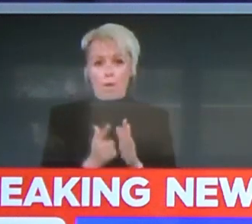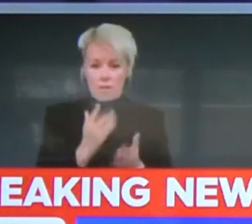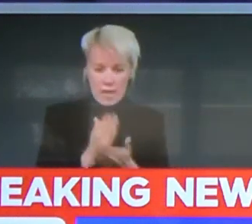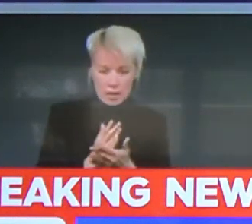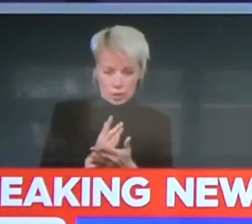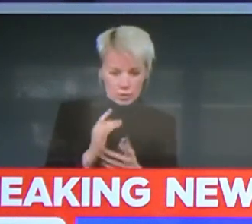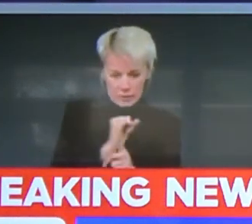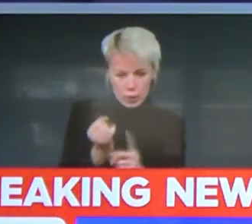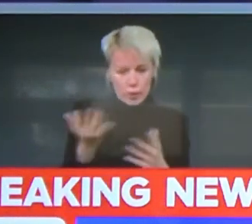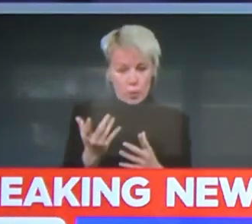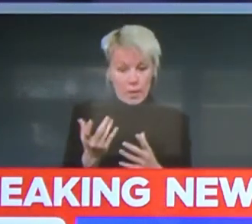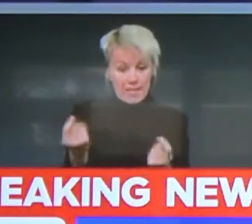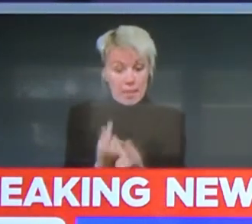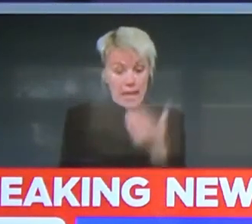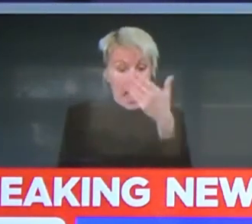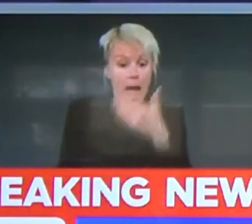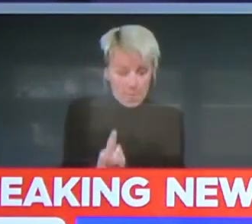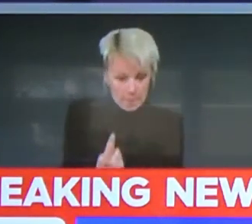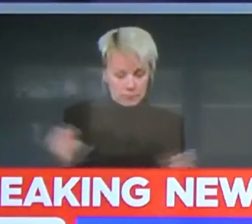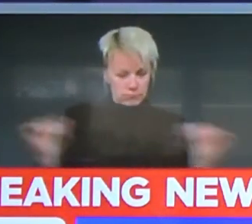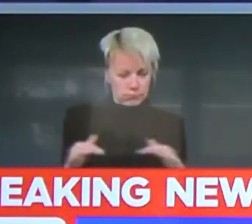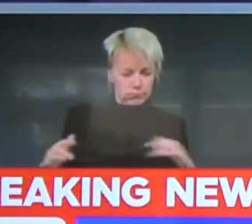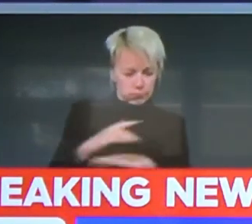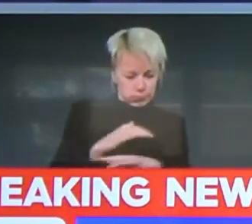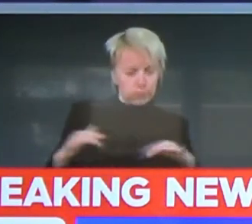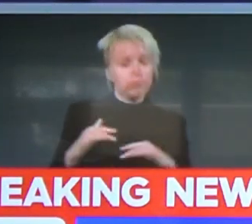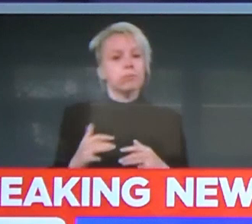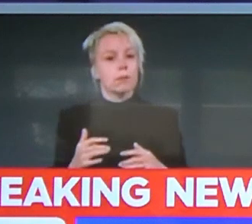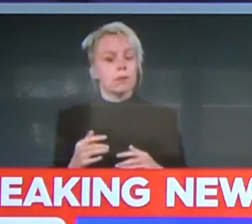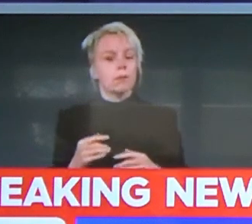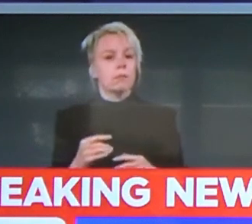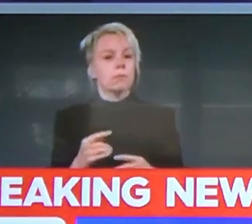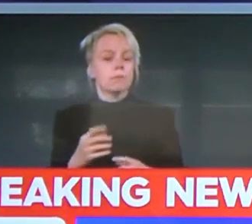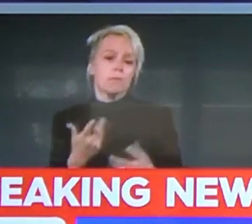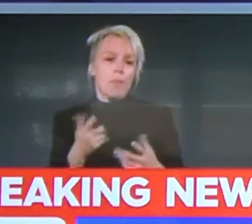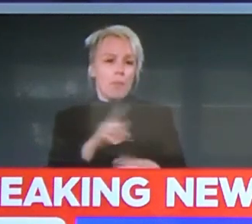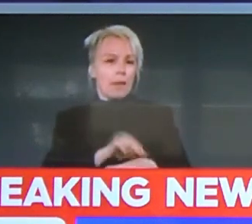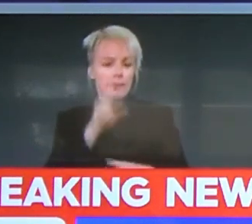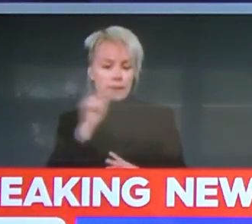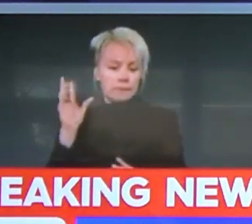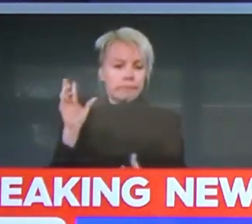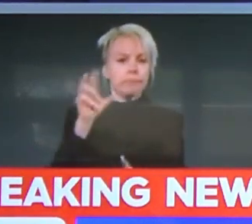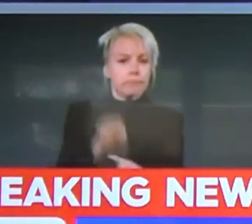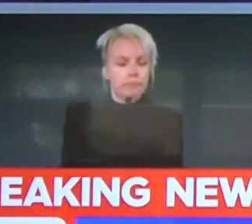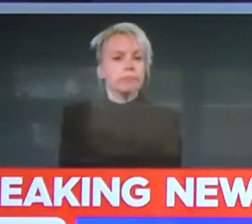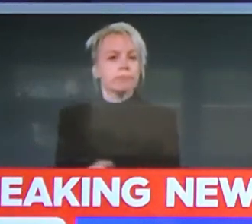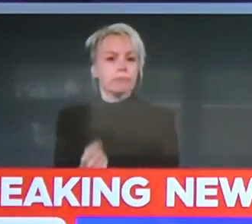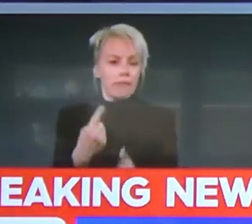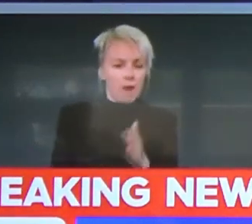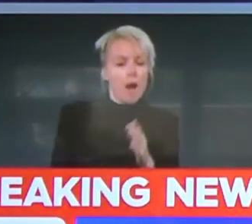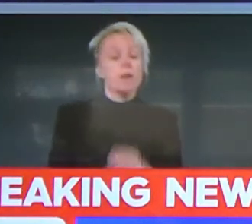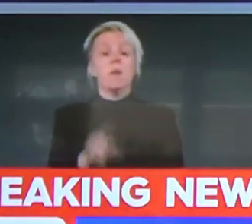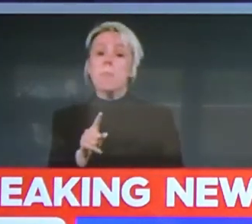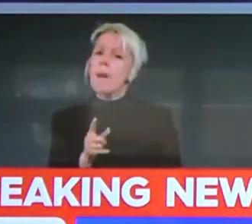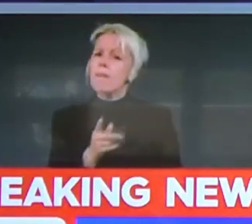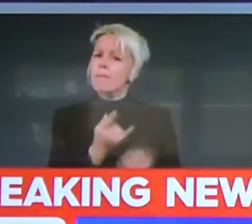follow that up. But in terms of house parties and gatherings like that, well, it is not uncommon for police to be turning up at